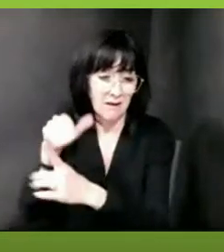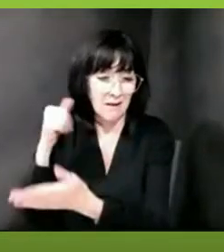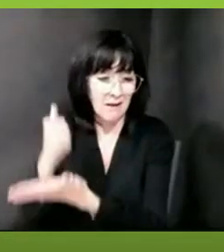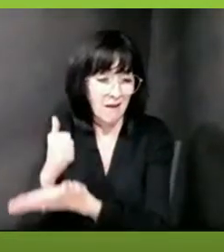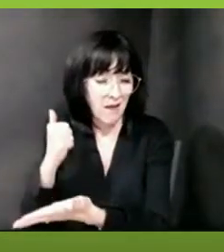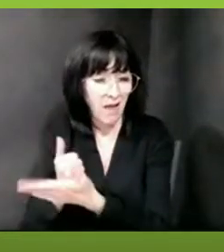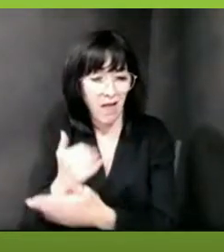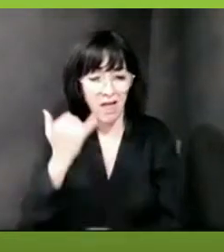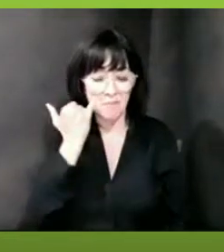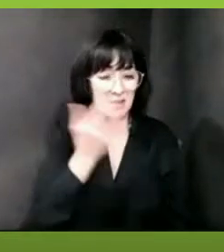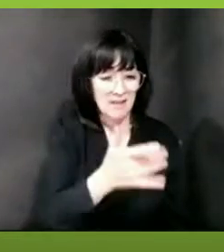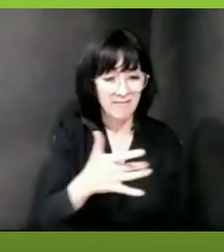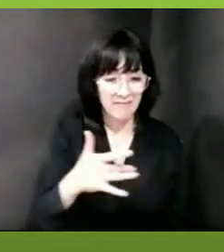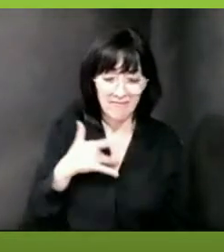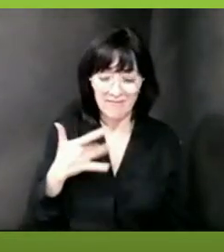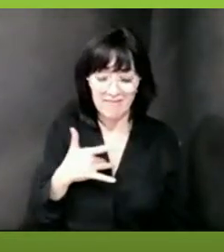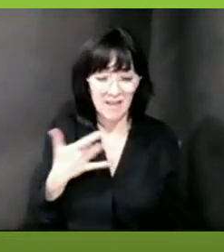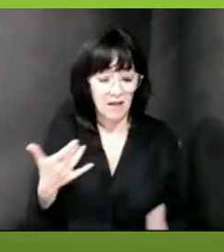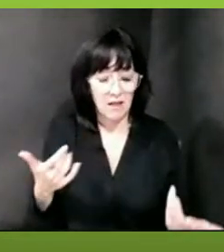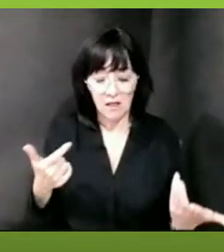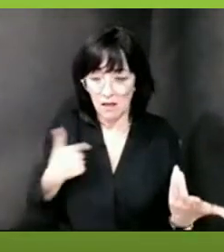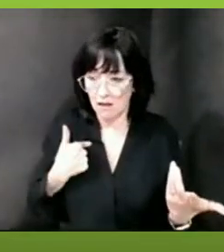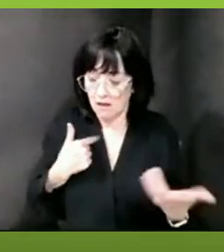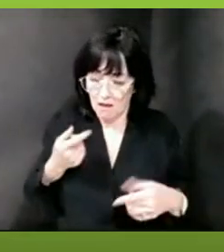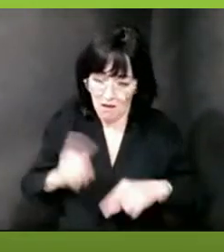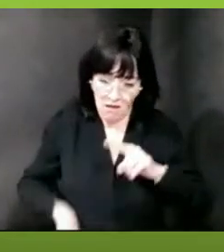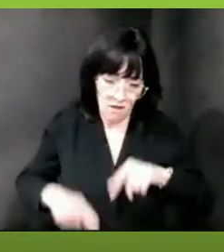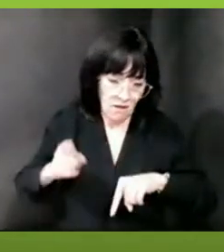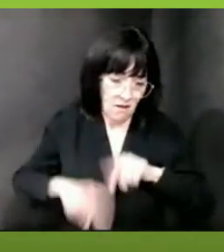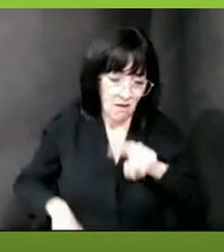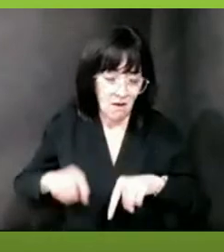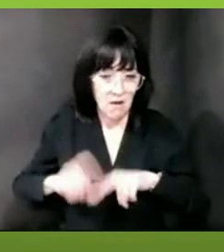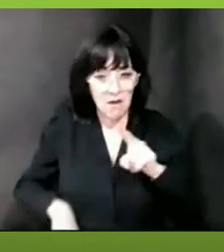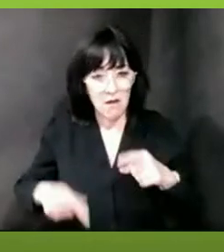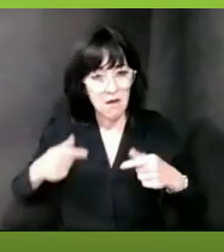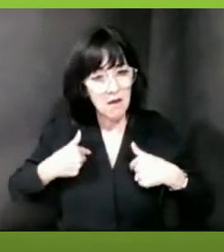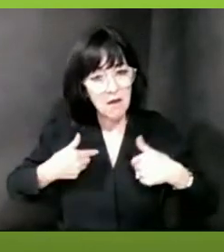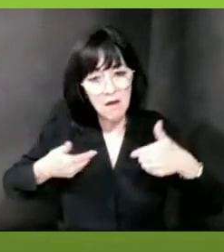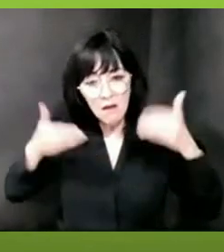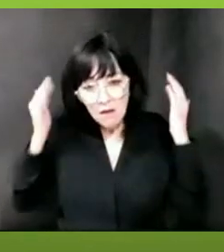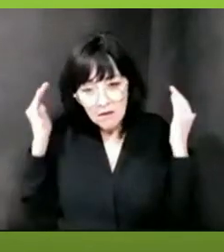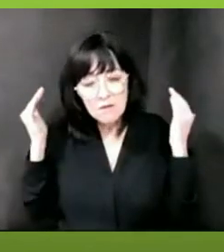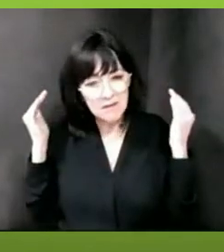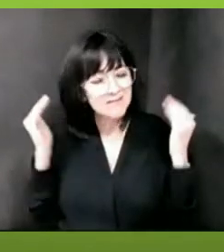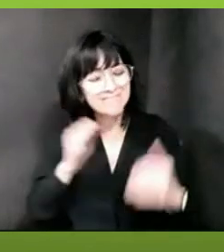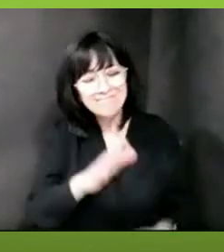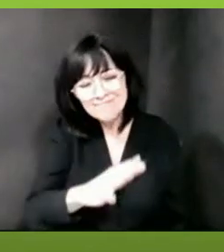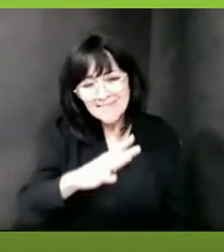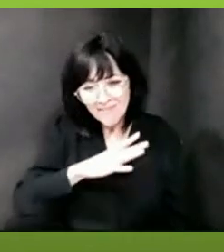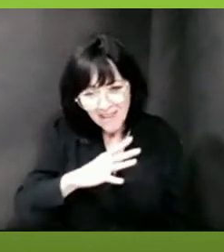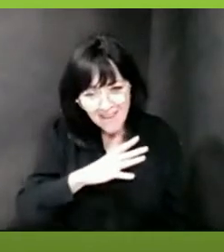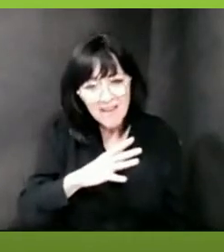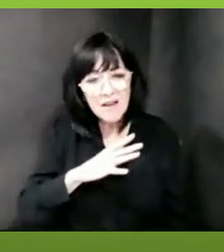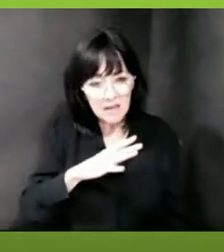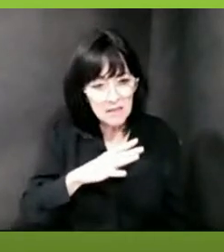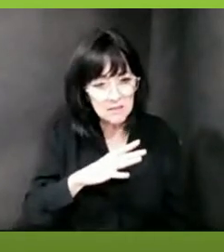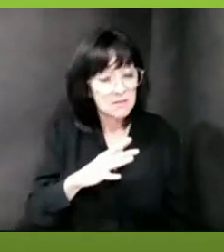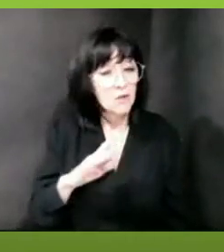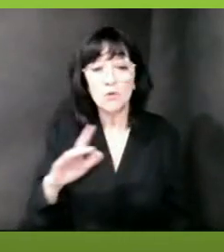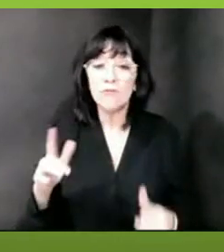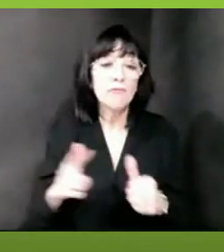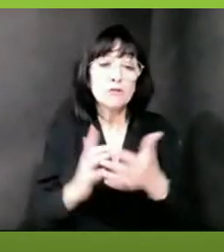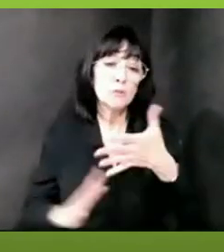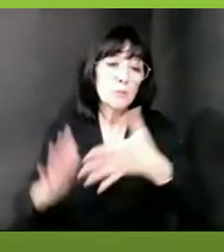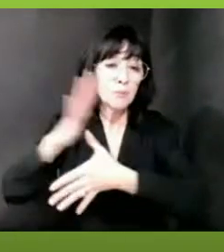to pull everyone else with them. Because the number one thing during this time is to make sure that you yourself are okay, and that is